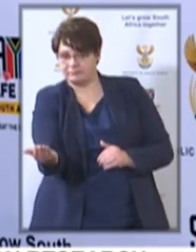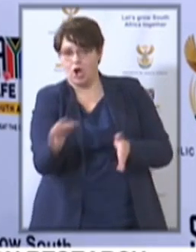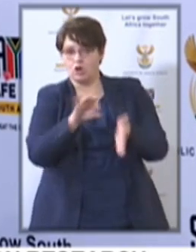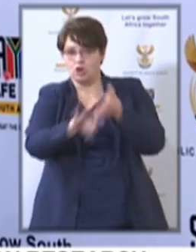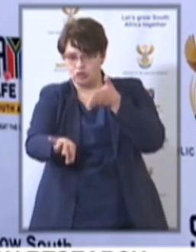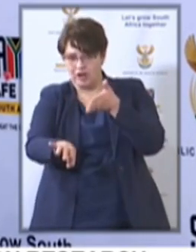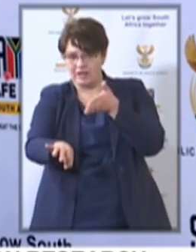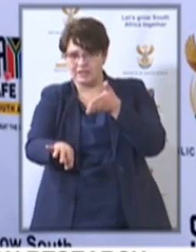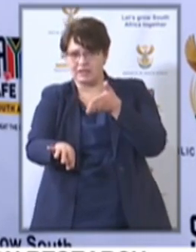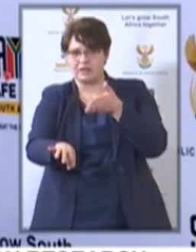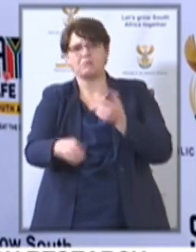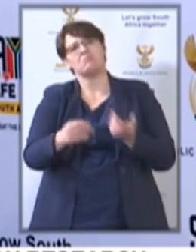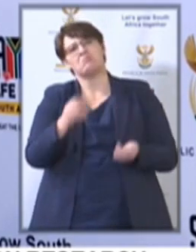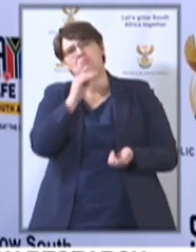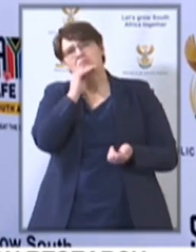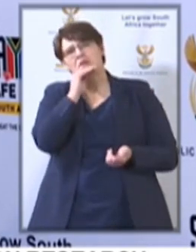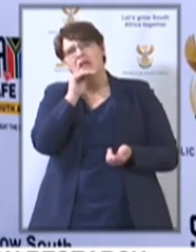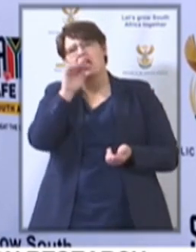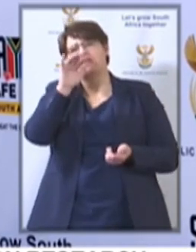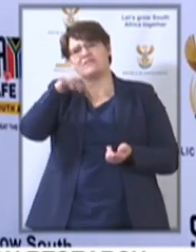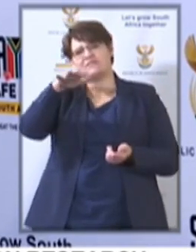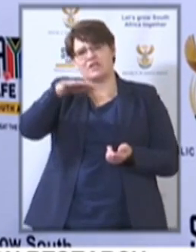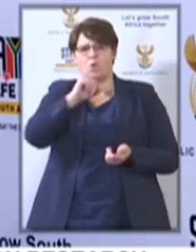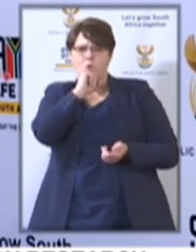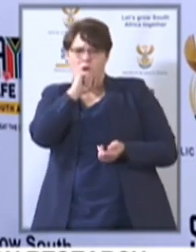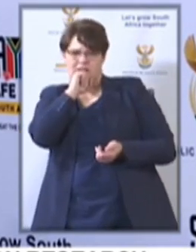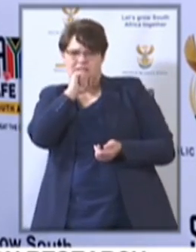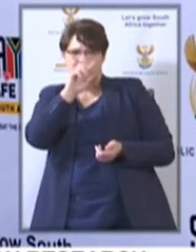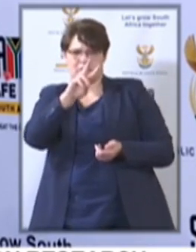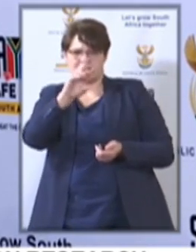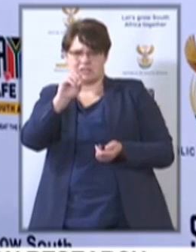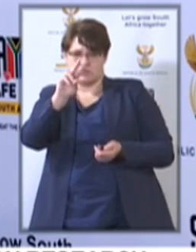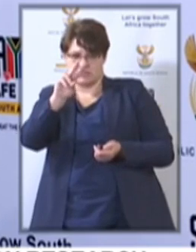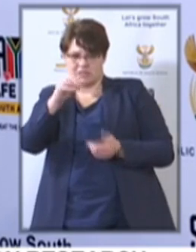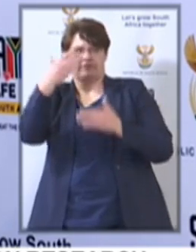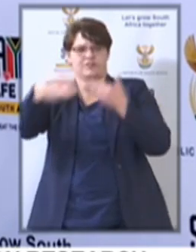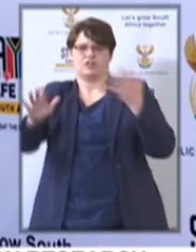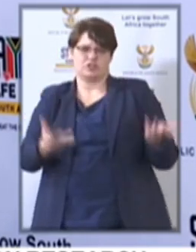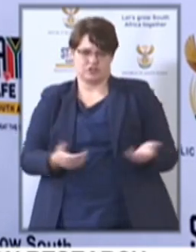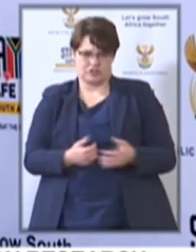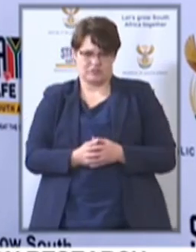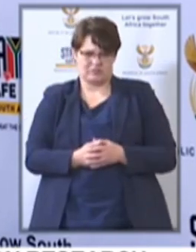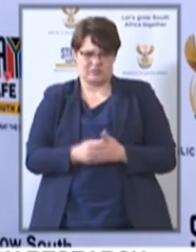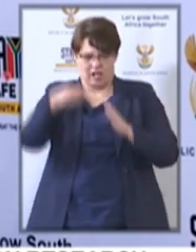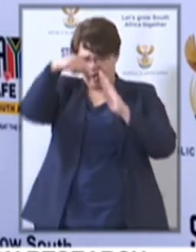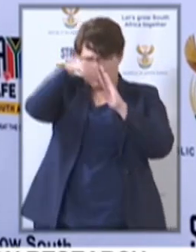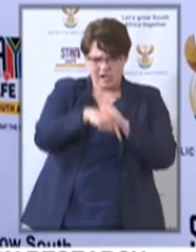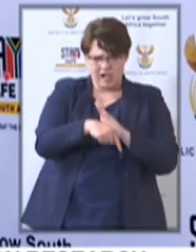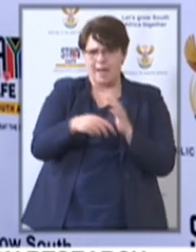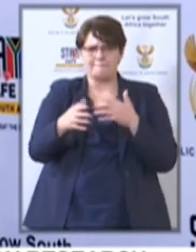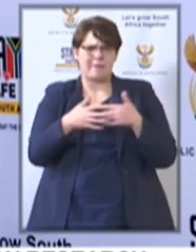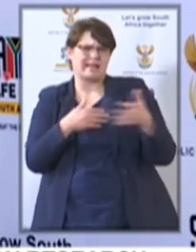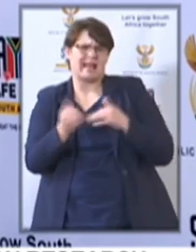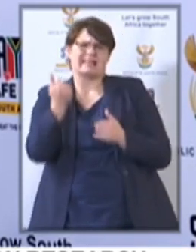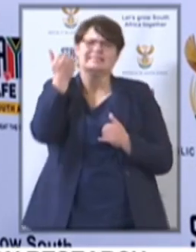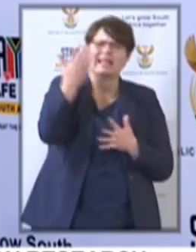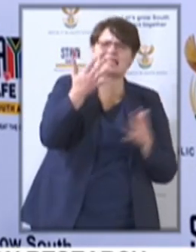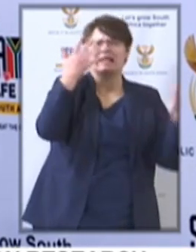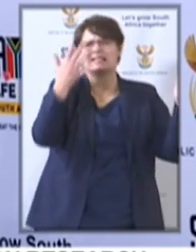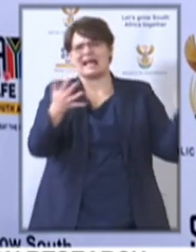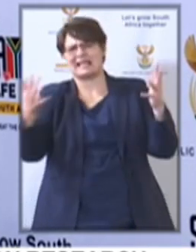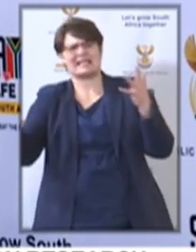be completed by 15th August 2020. I don't want to go into the details of matters of tenders